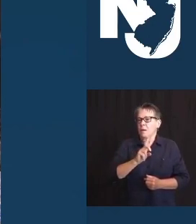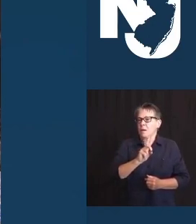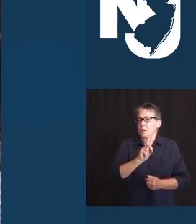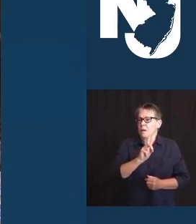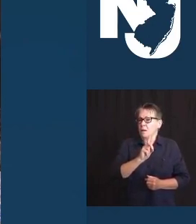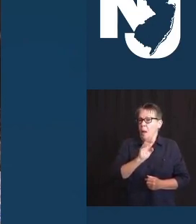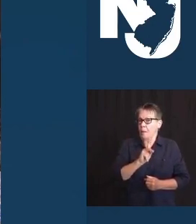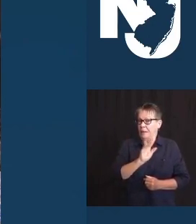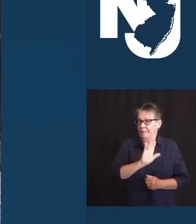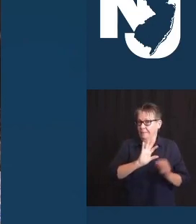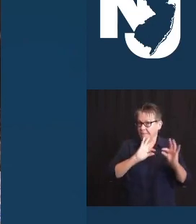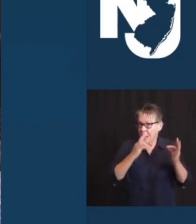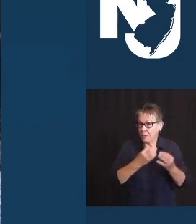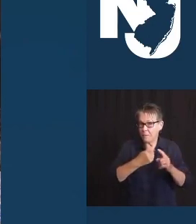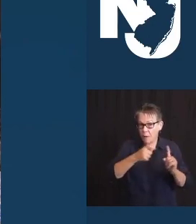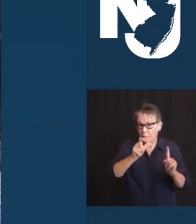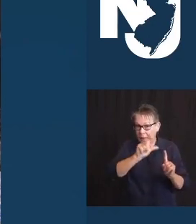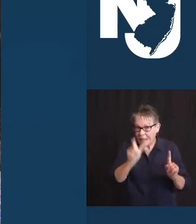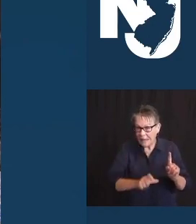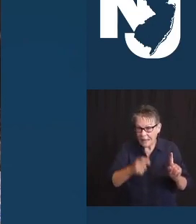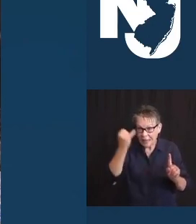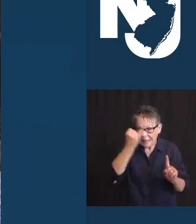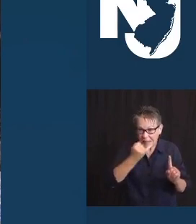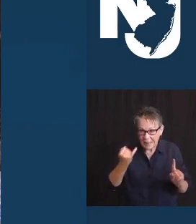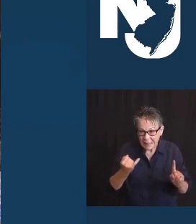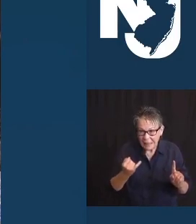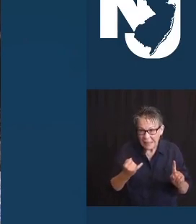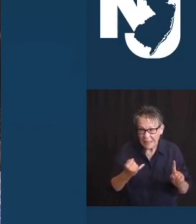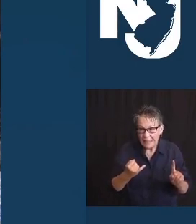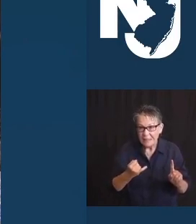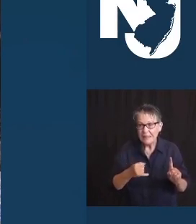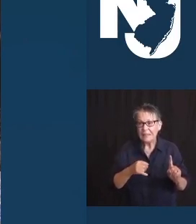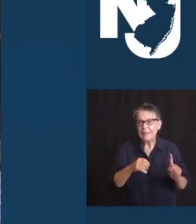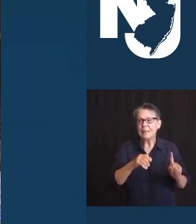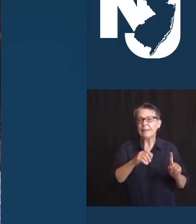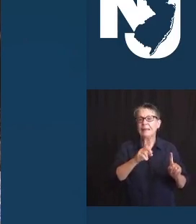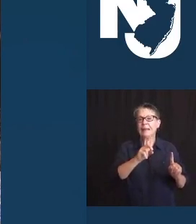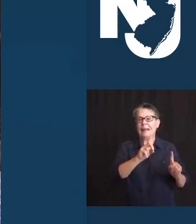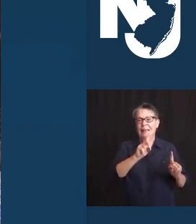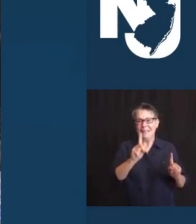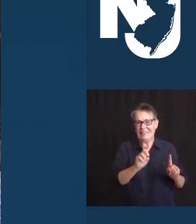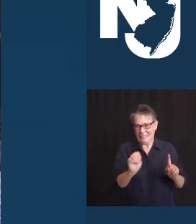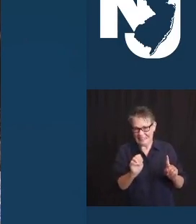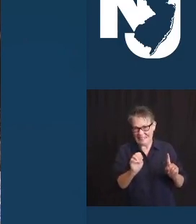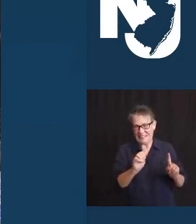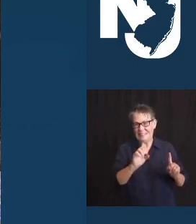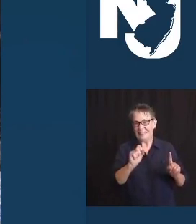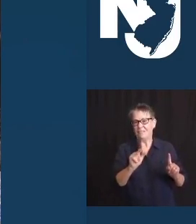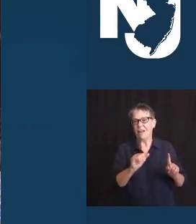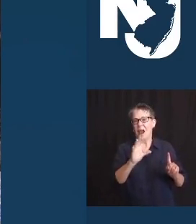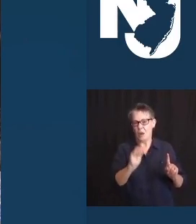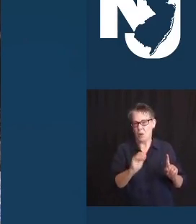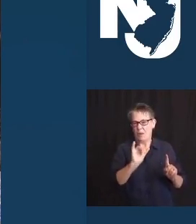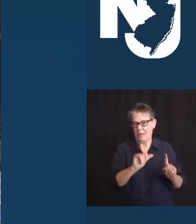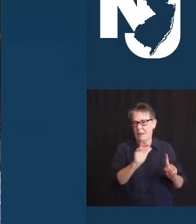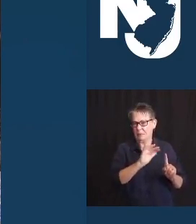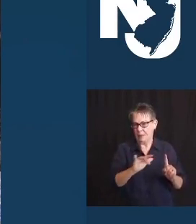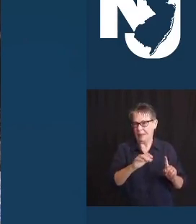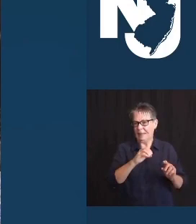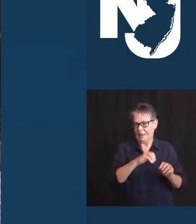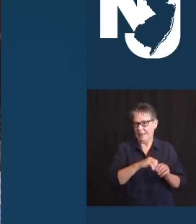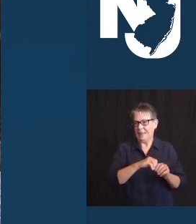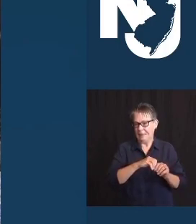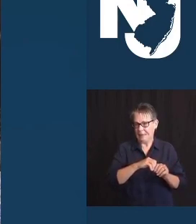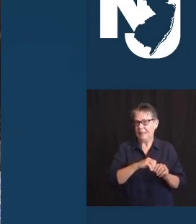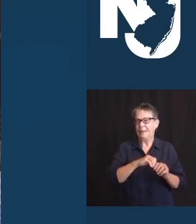was, in fact, Di Stefano. But in the lost in translation reality of Ellis Island,